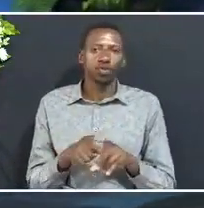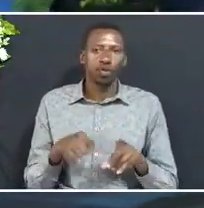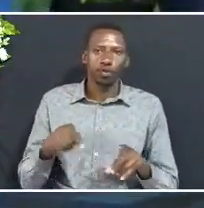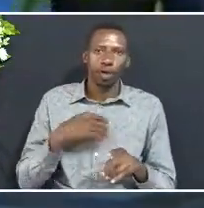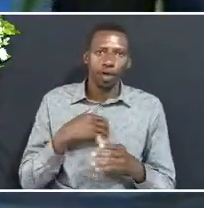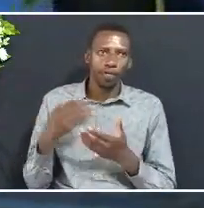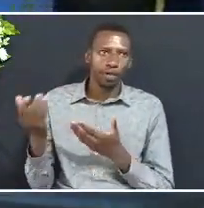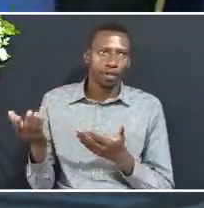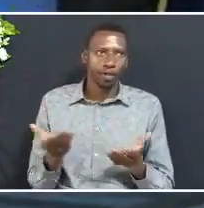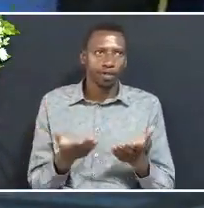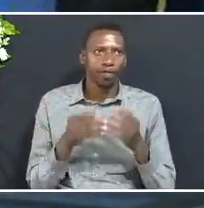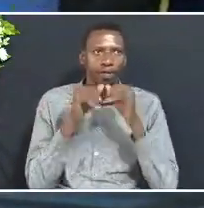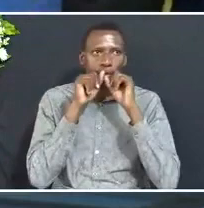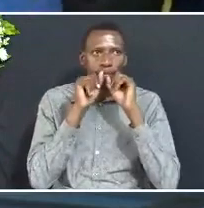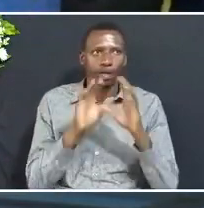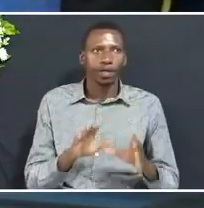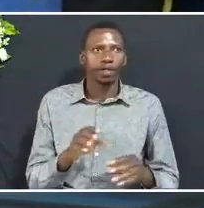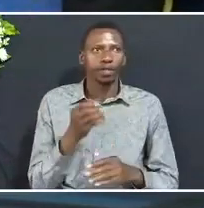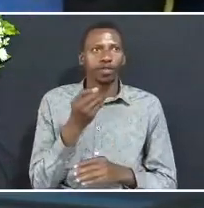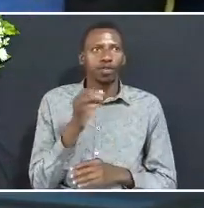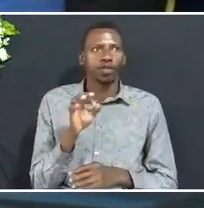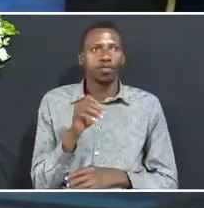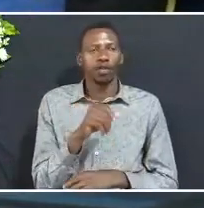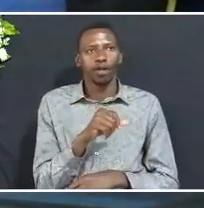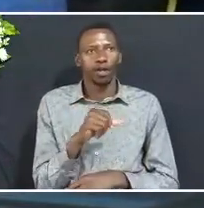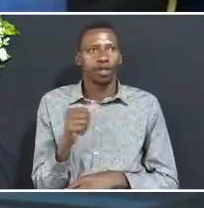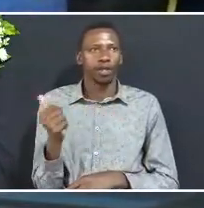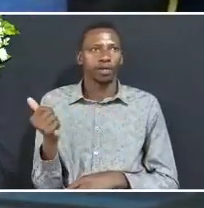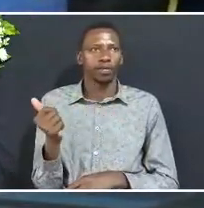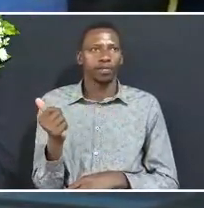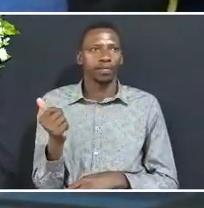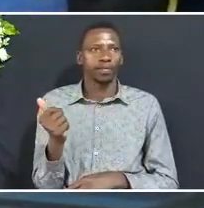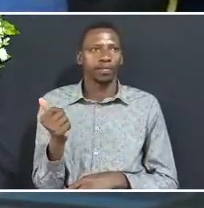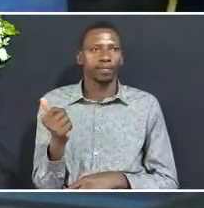the blessing of another